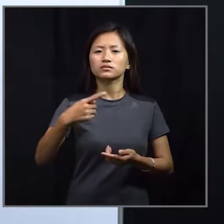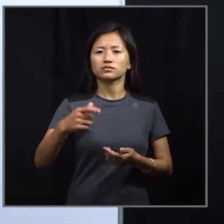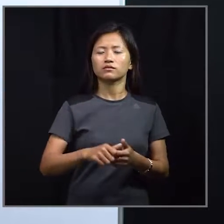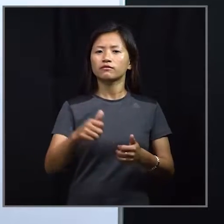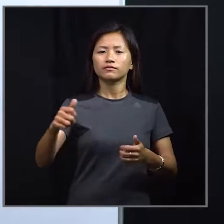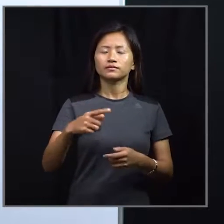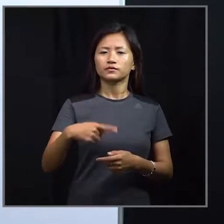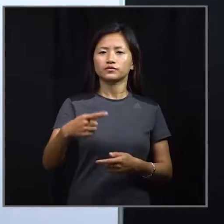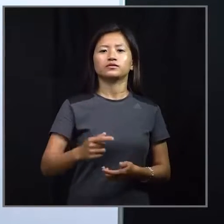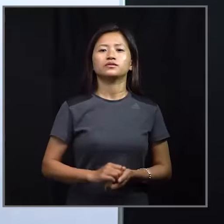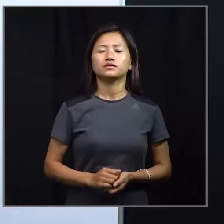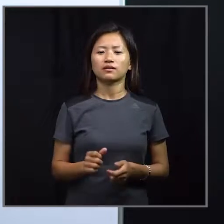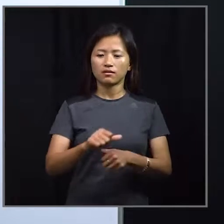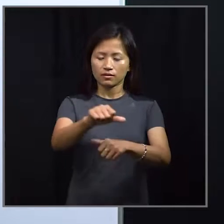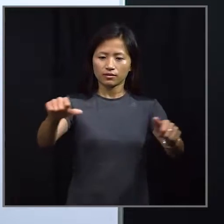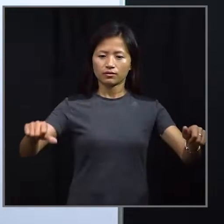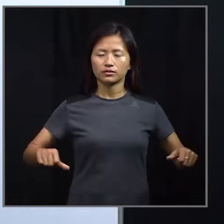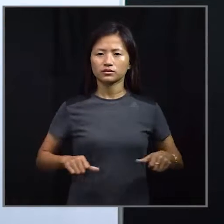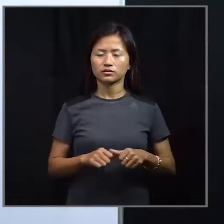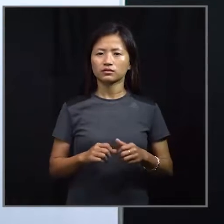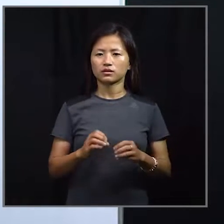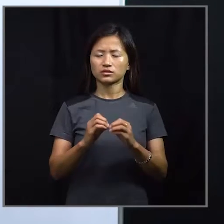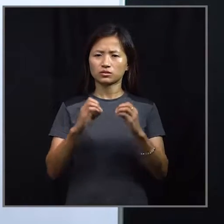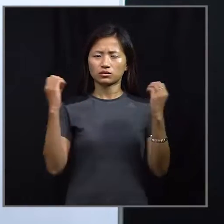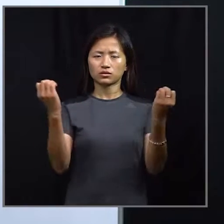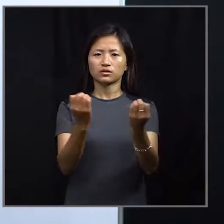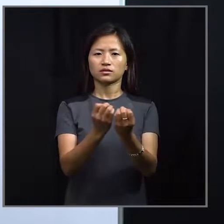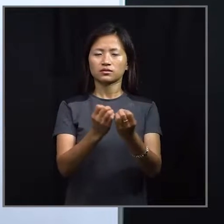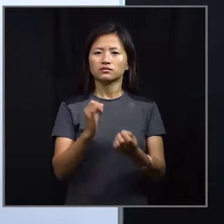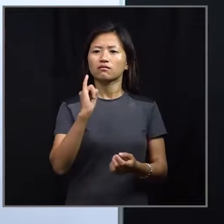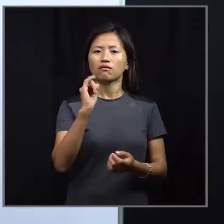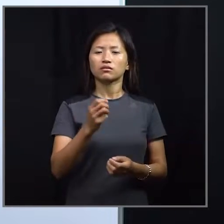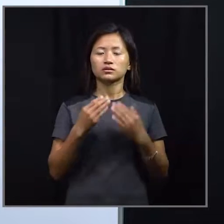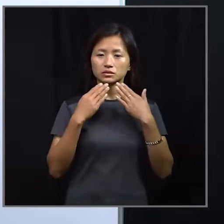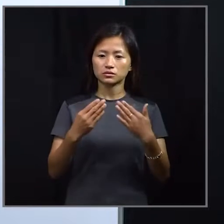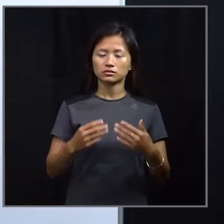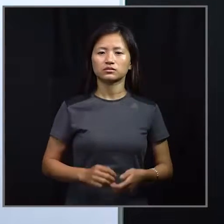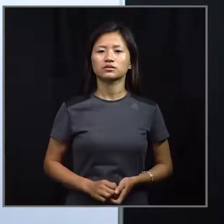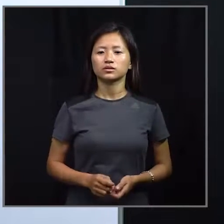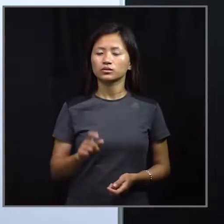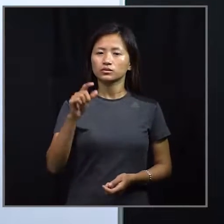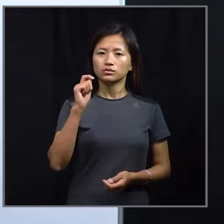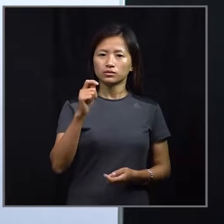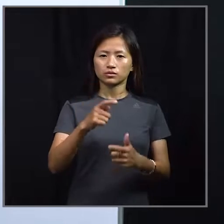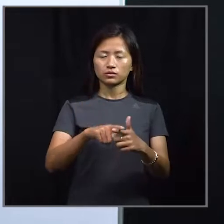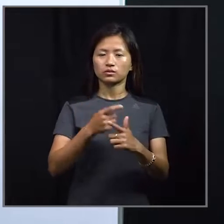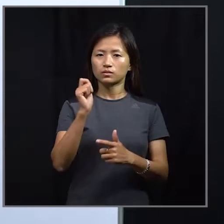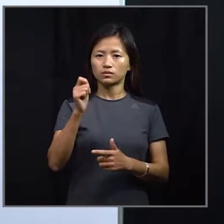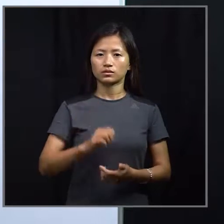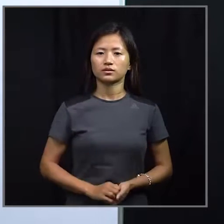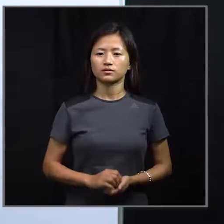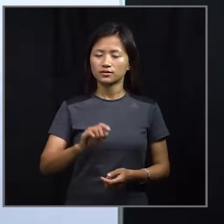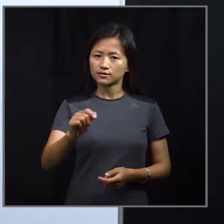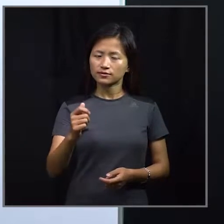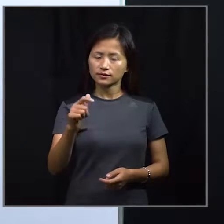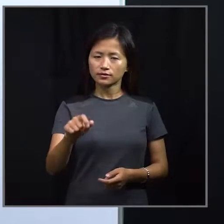many areas, there are many institutions and organizations where people go to work and then earn a living.